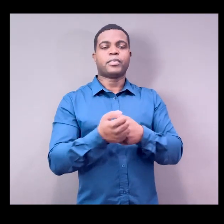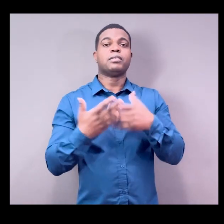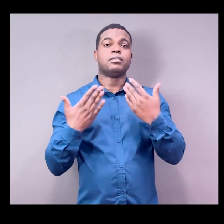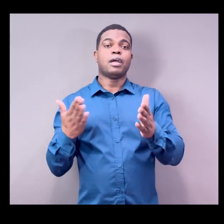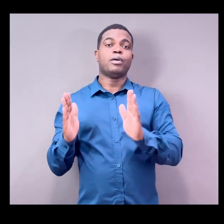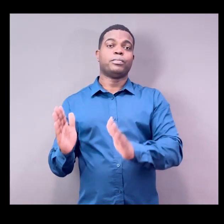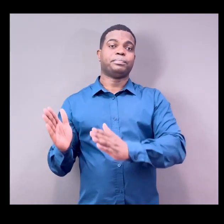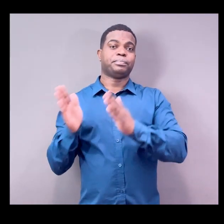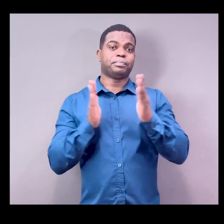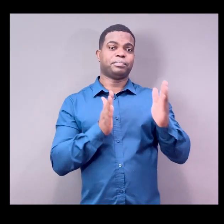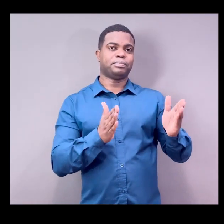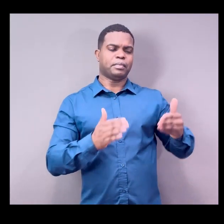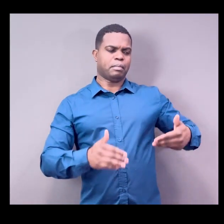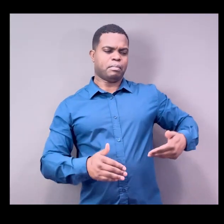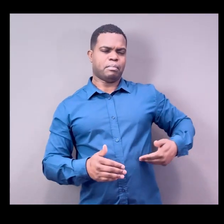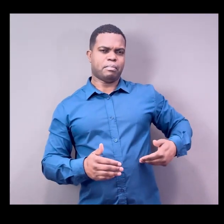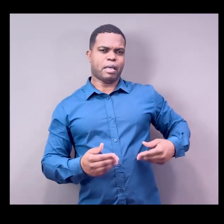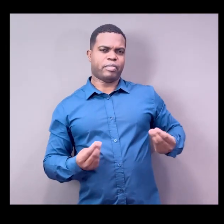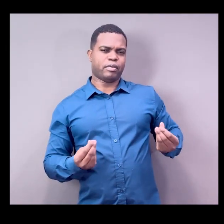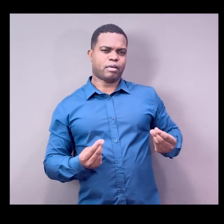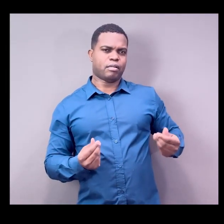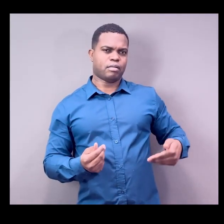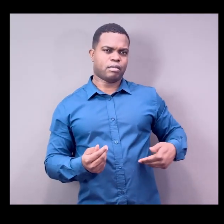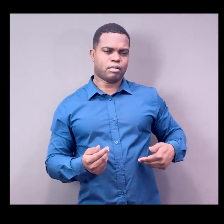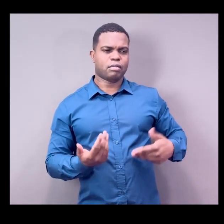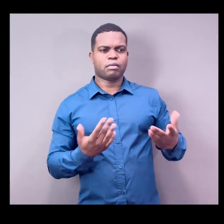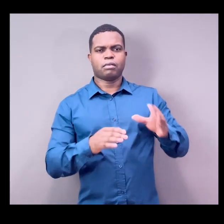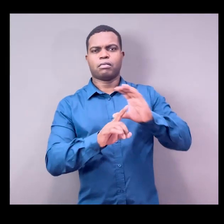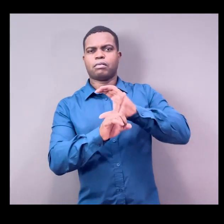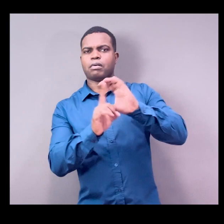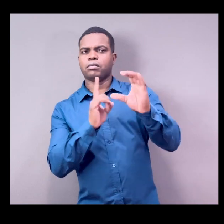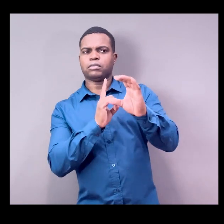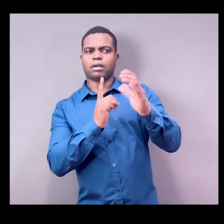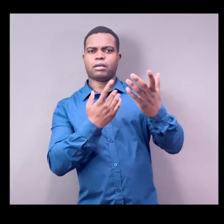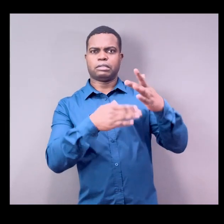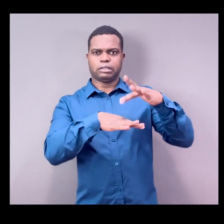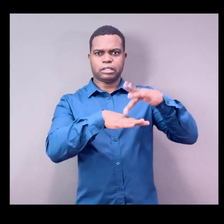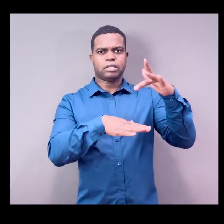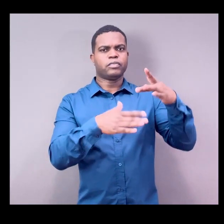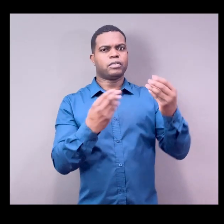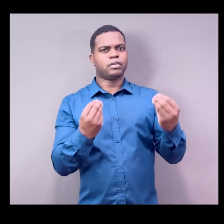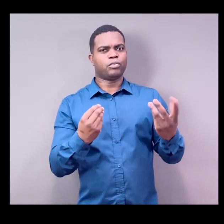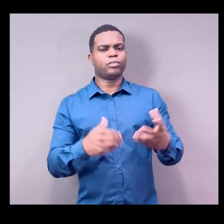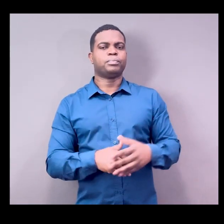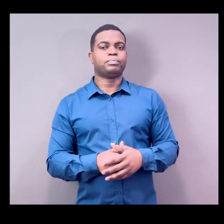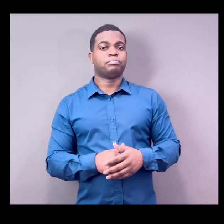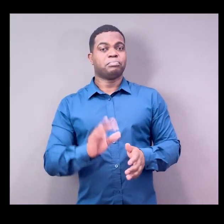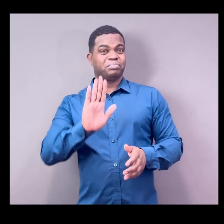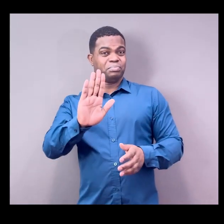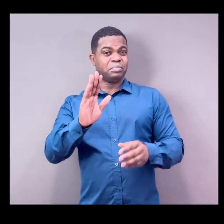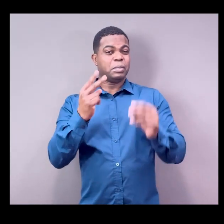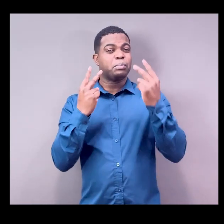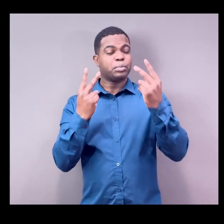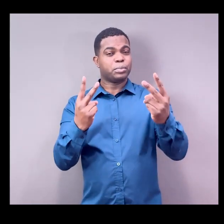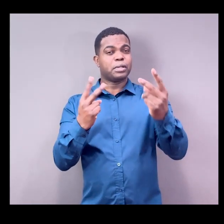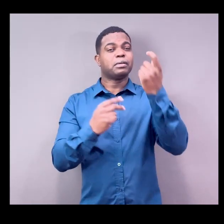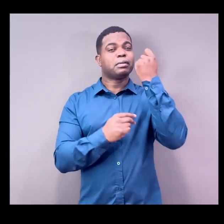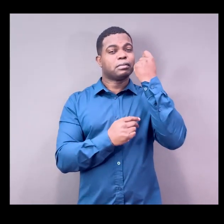So let's talk about the ethical considerations and cultural sensitivity. It is important